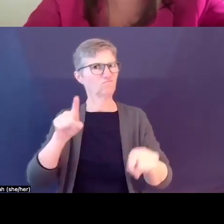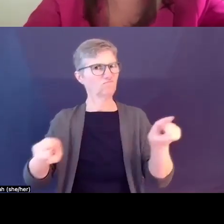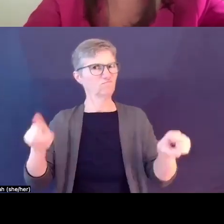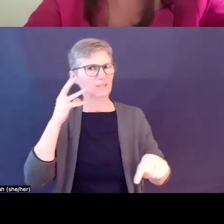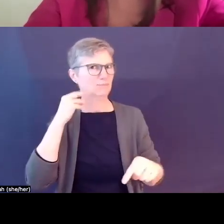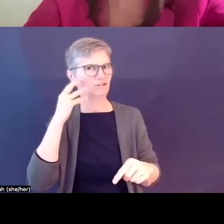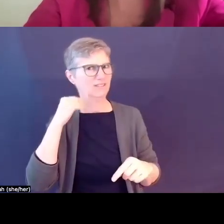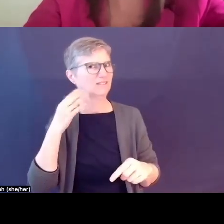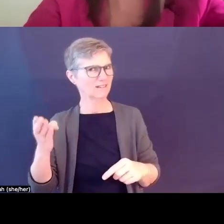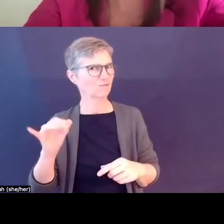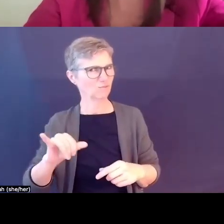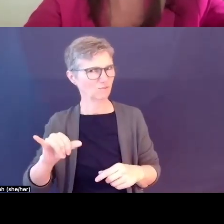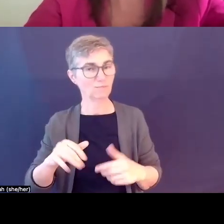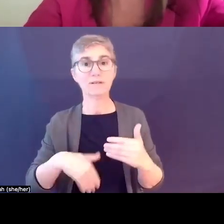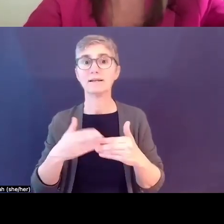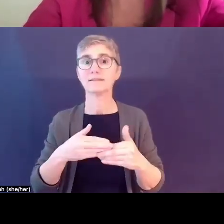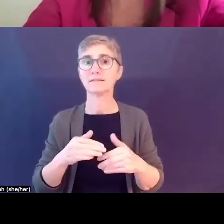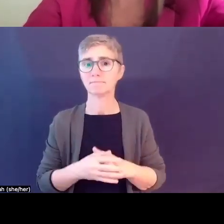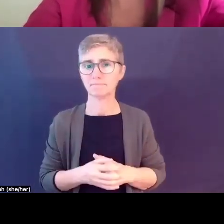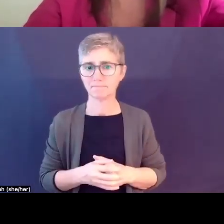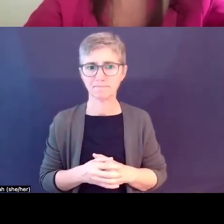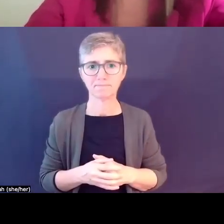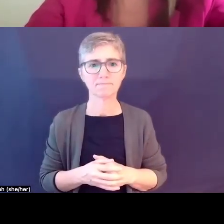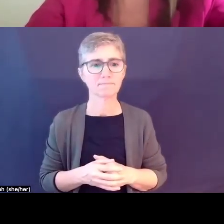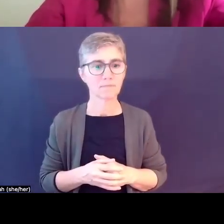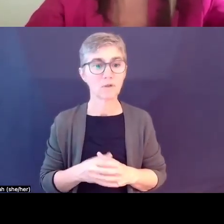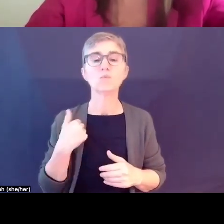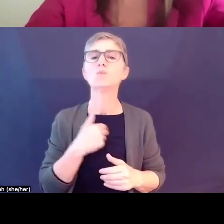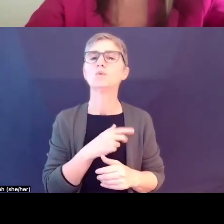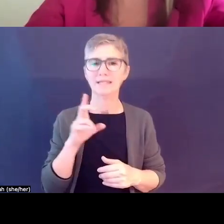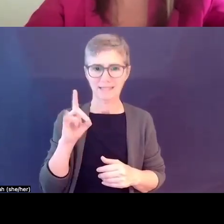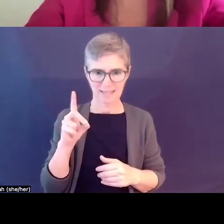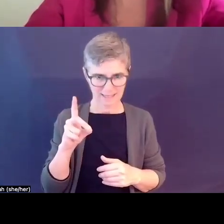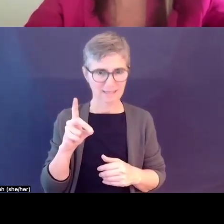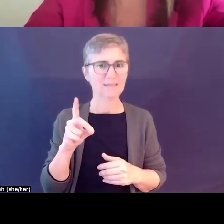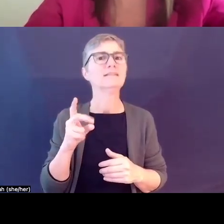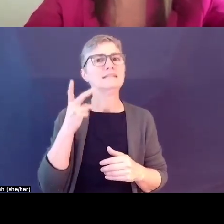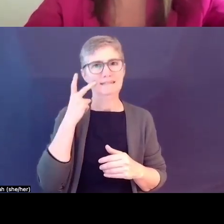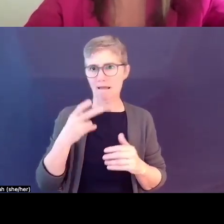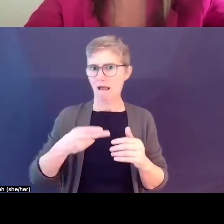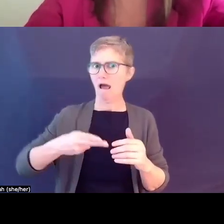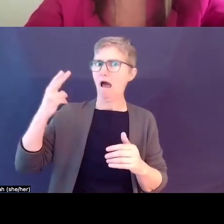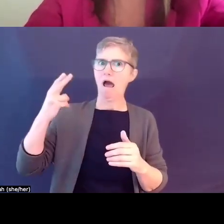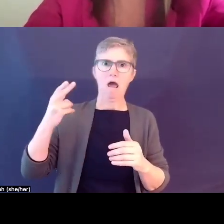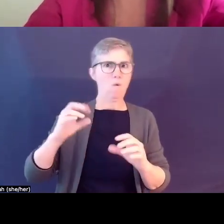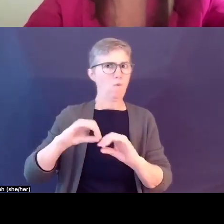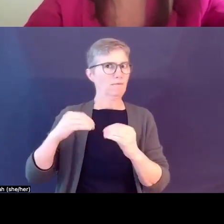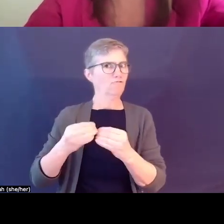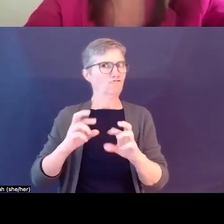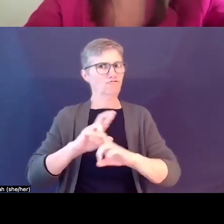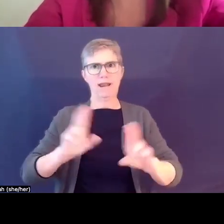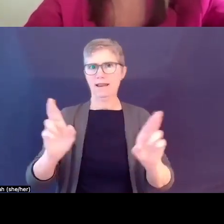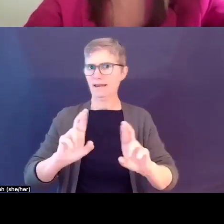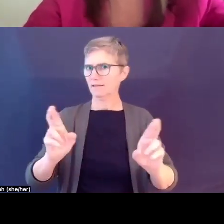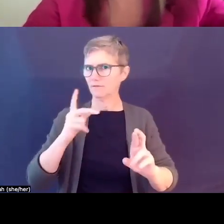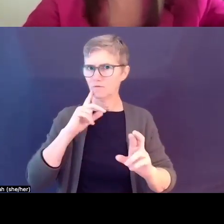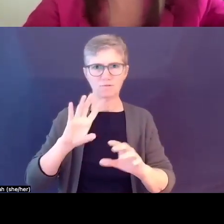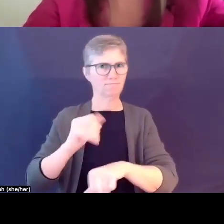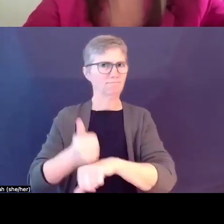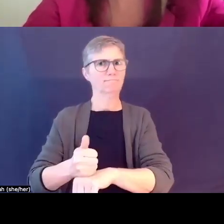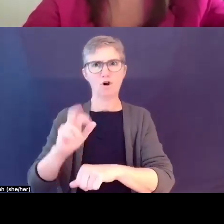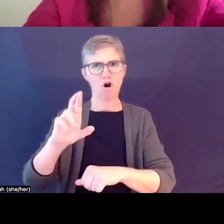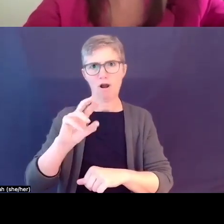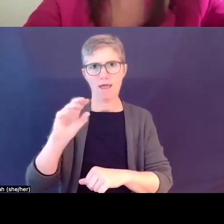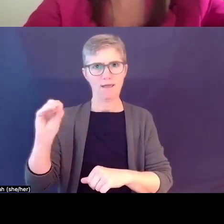experience here. Next. We did see high organizational readiness for implementing R&R in this